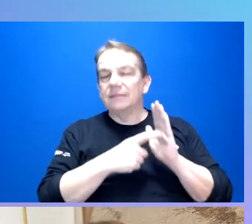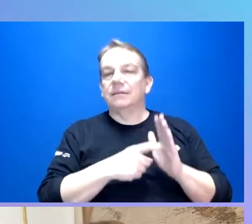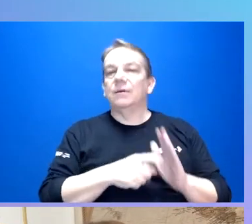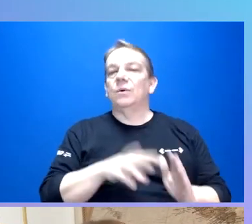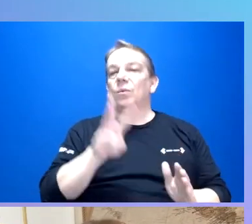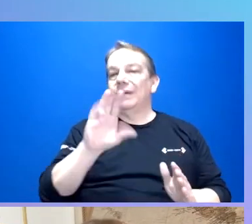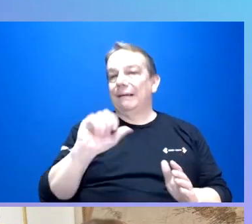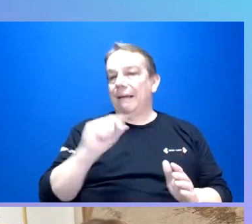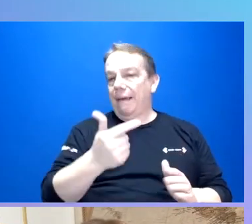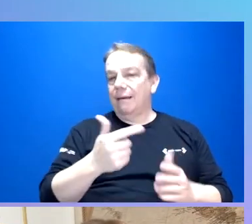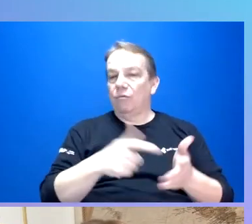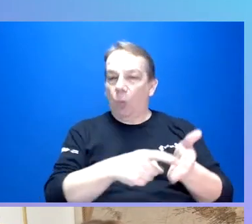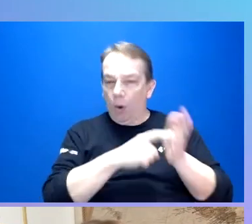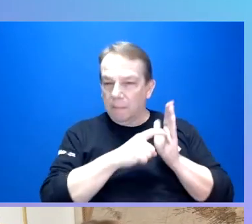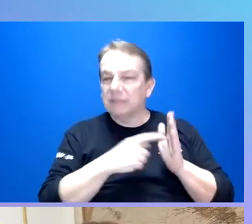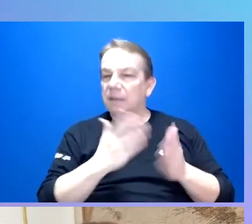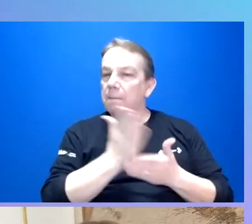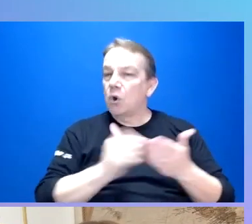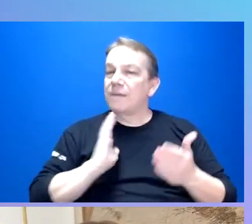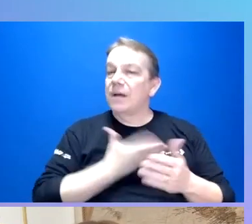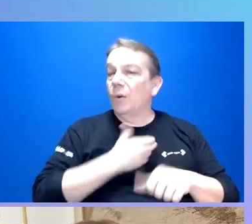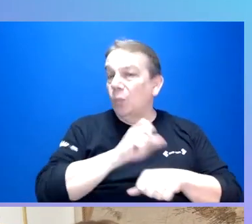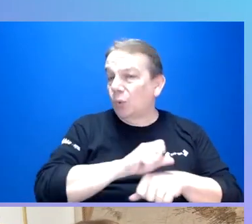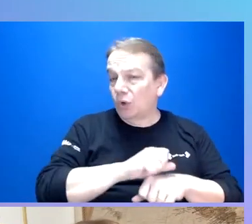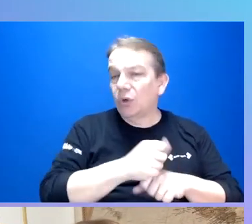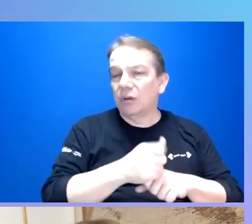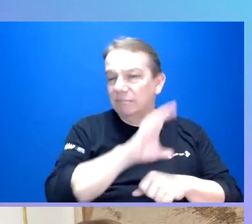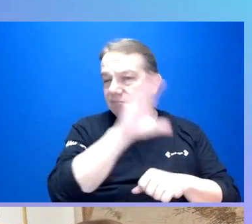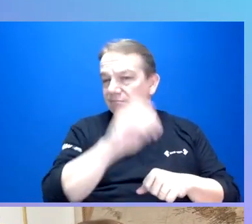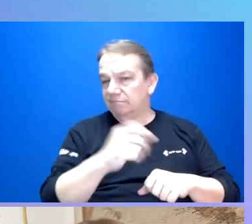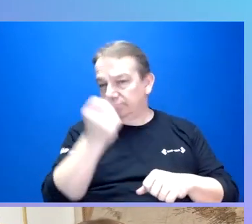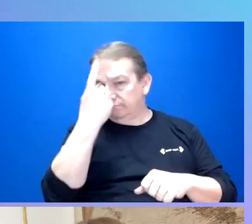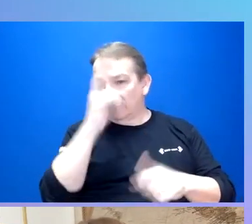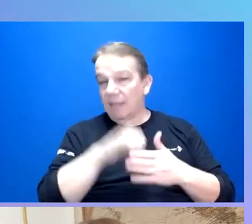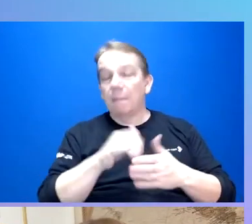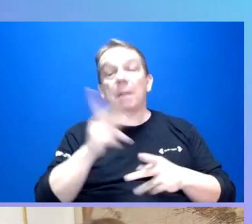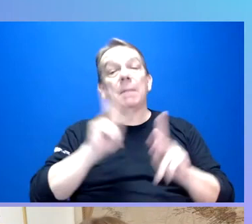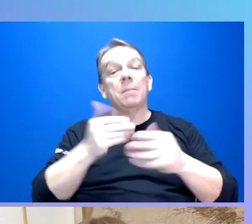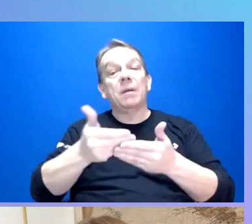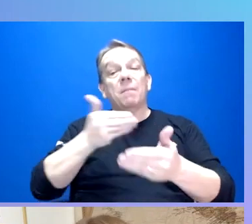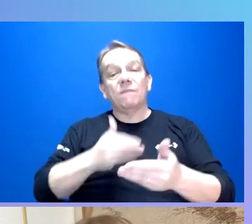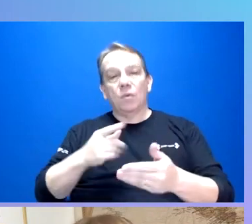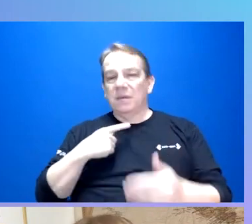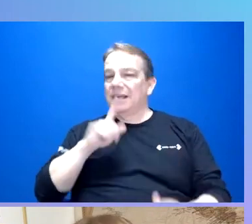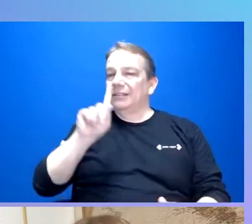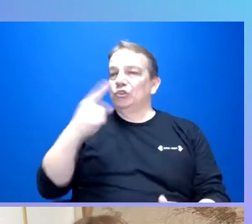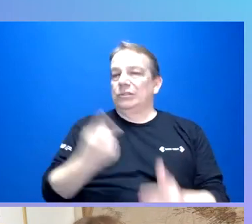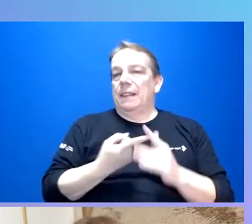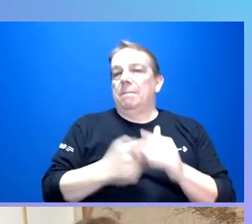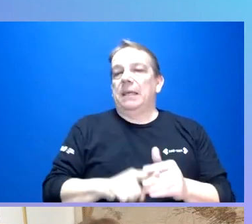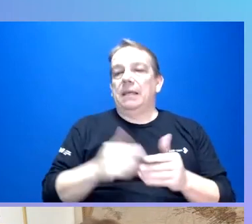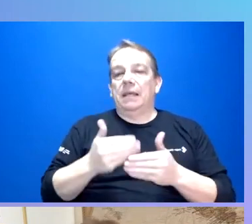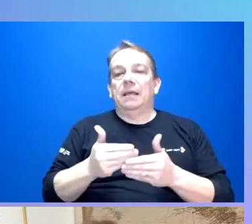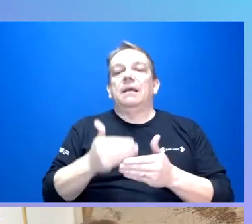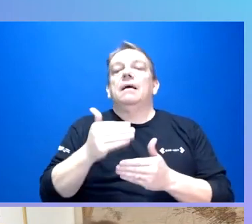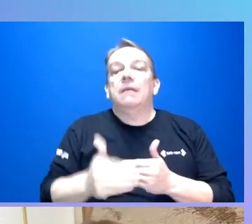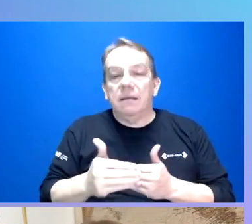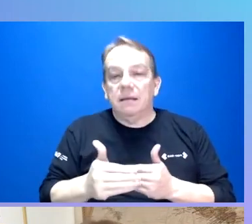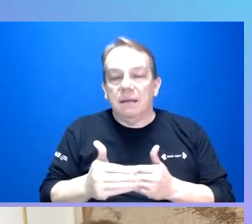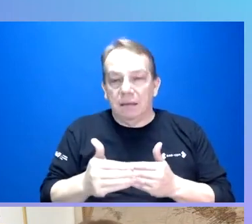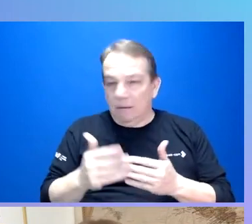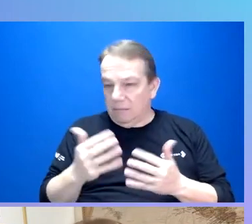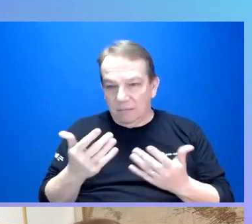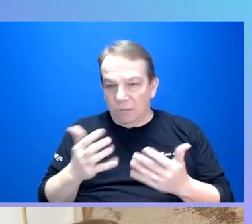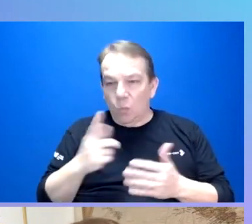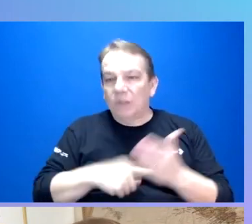of our jobs. But as so many folks have said before me, WCAG is just the starting line. So my